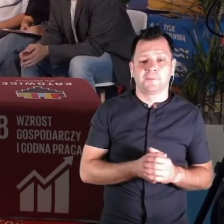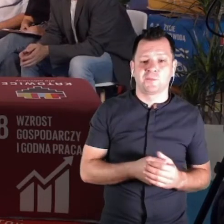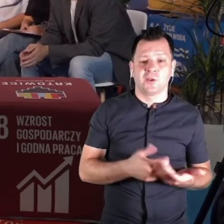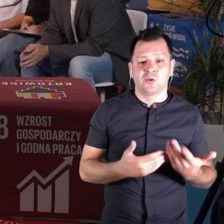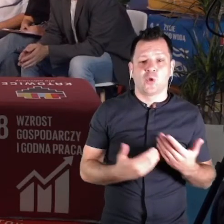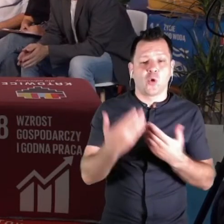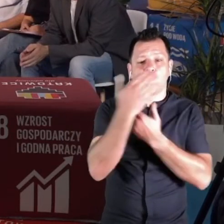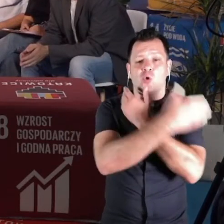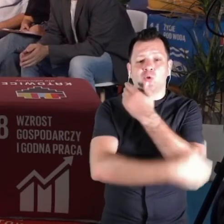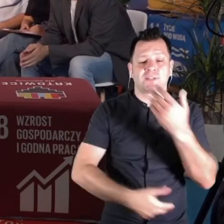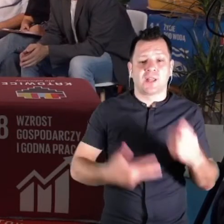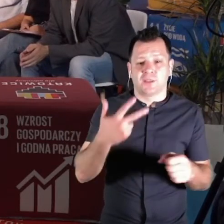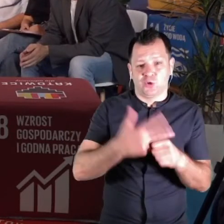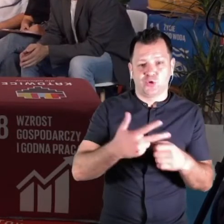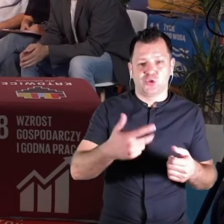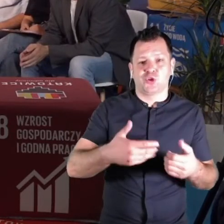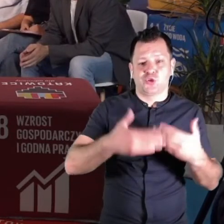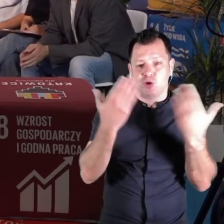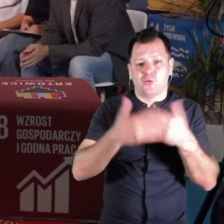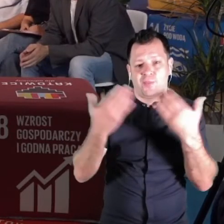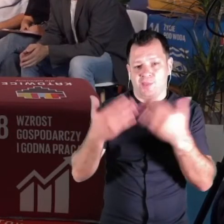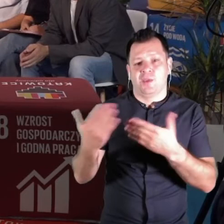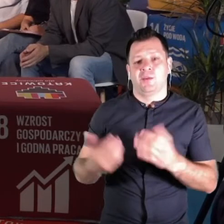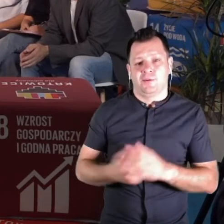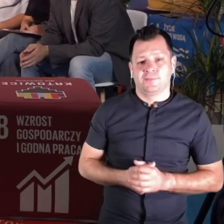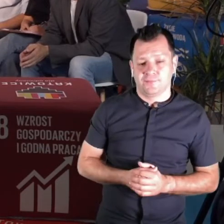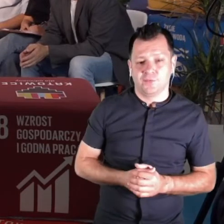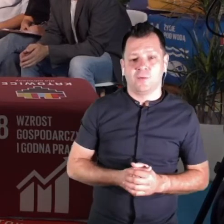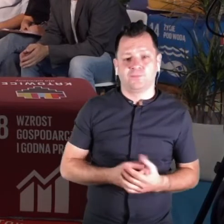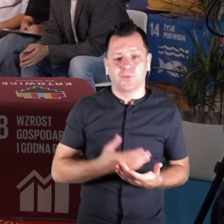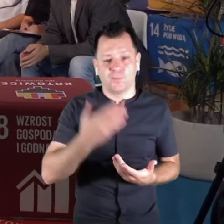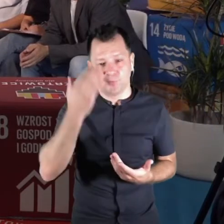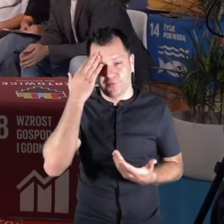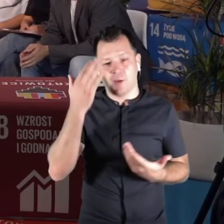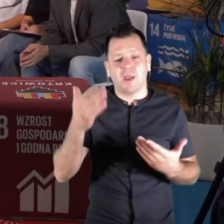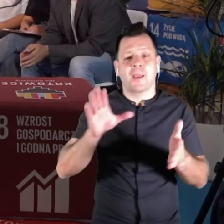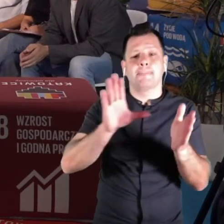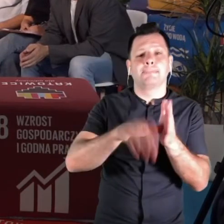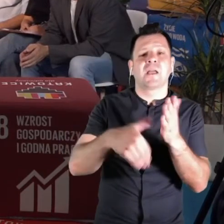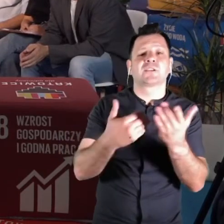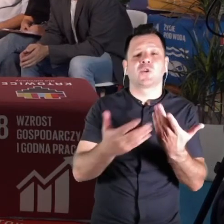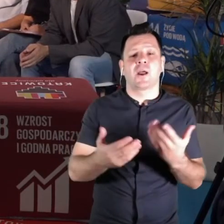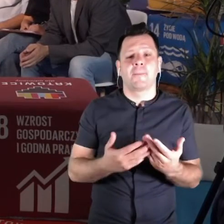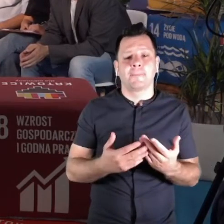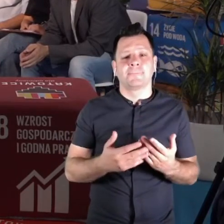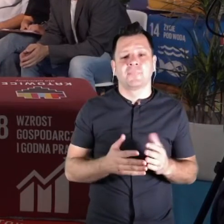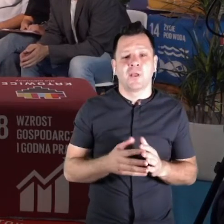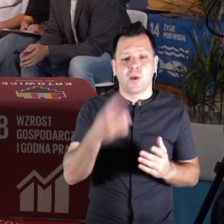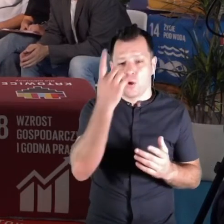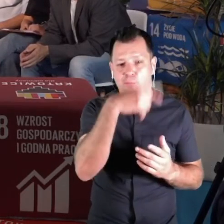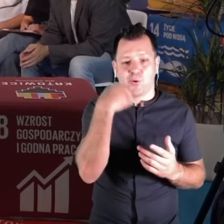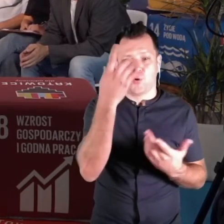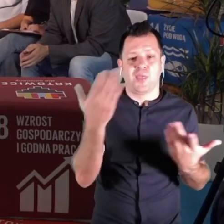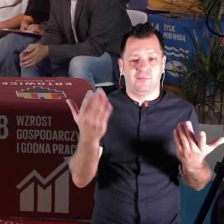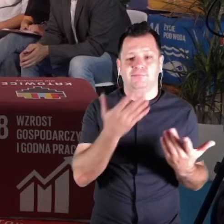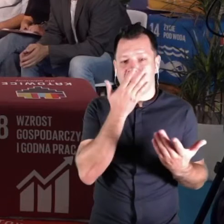how is kind of the weather situation in the city, so that they can know, oh, all right, in the last 30 days there was no rain, there was